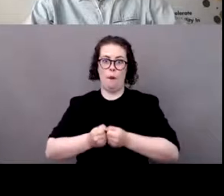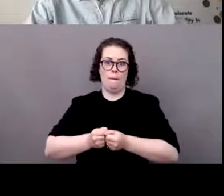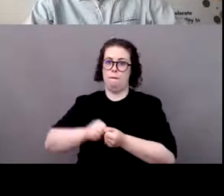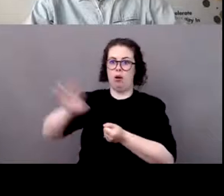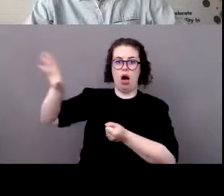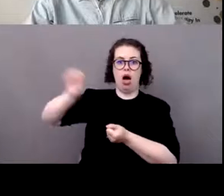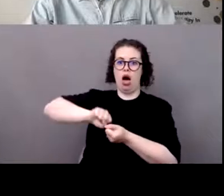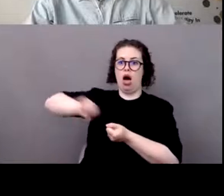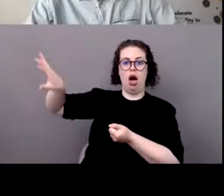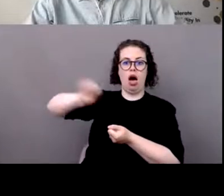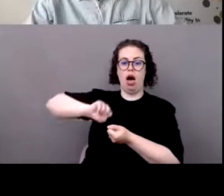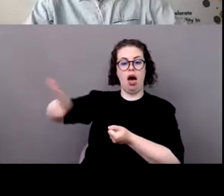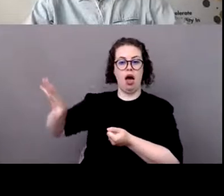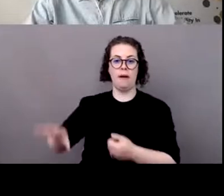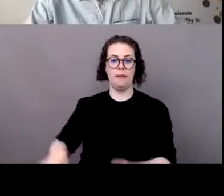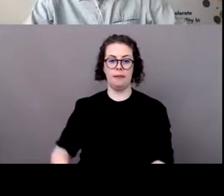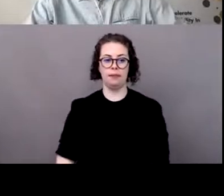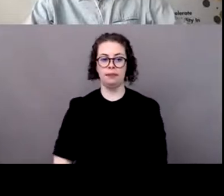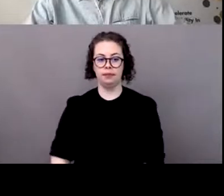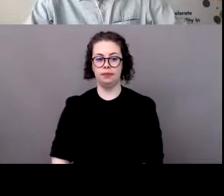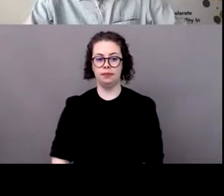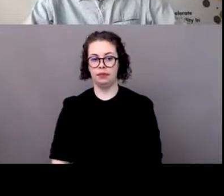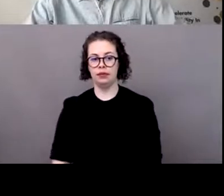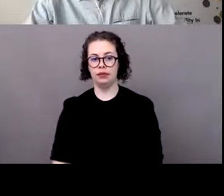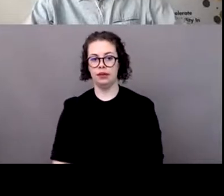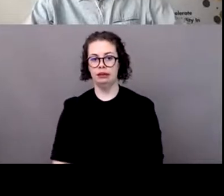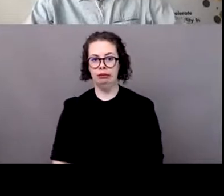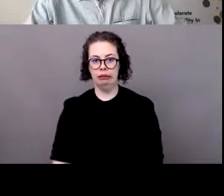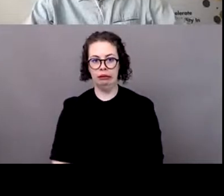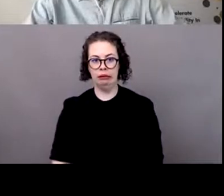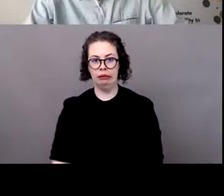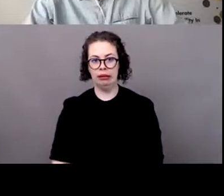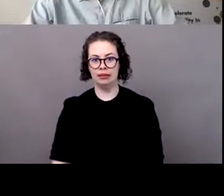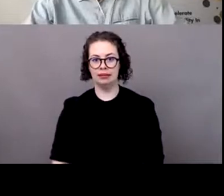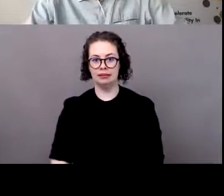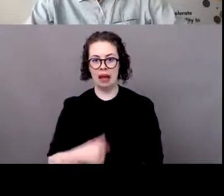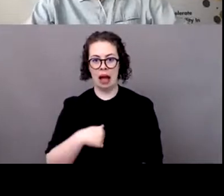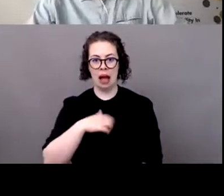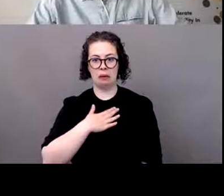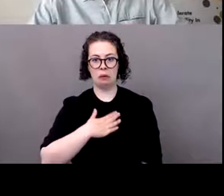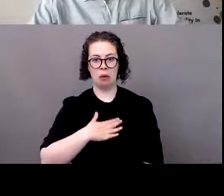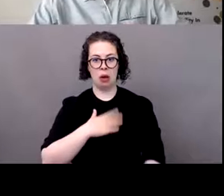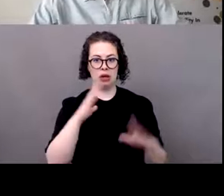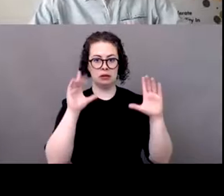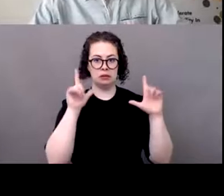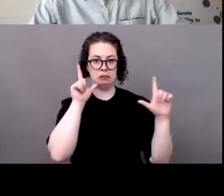Yeah, well, you make me feel bad. I'm about to switch off the camera.